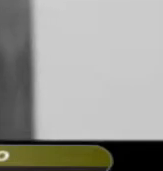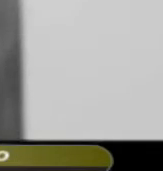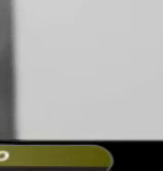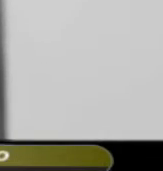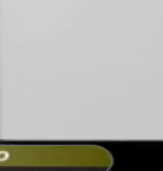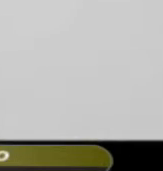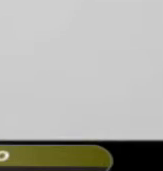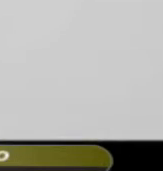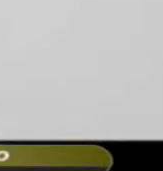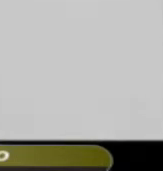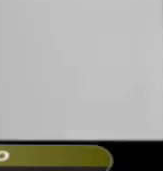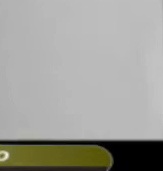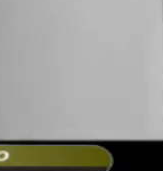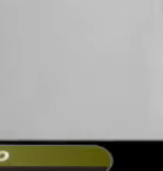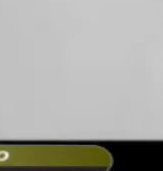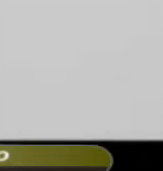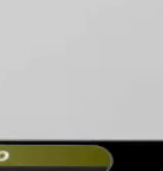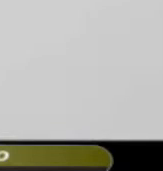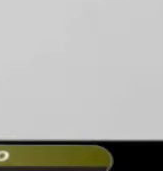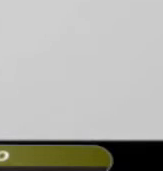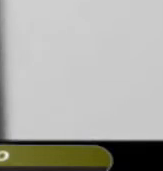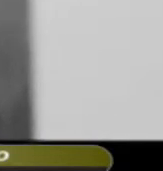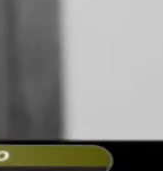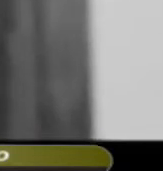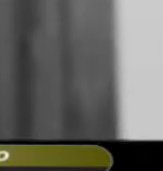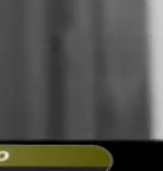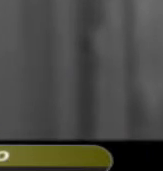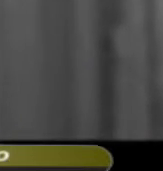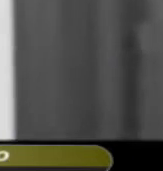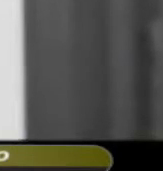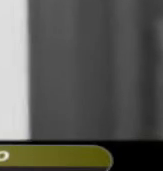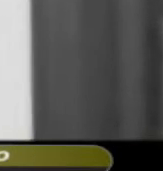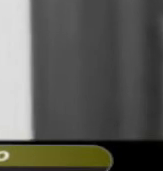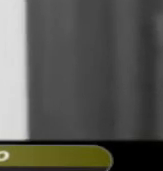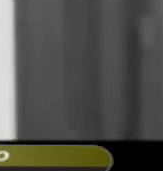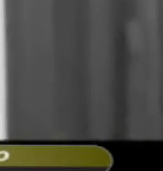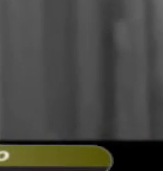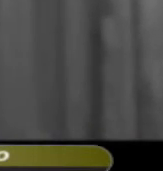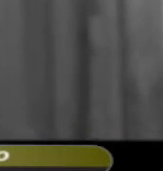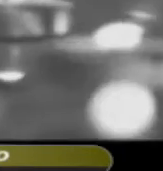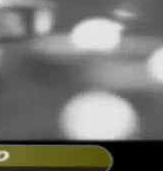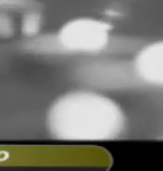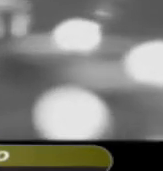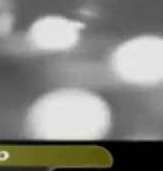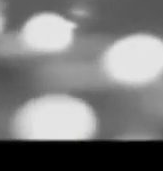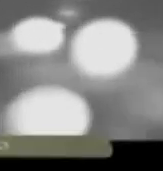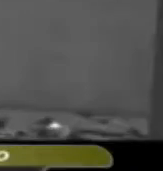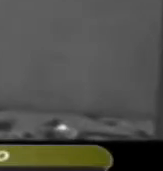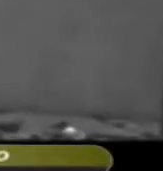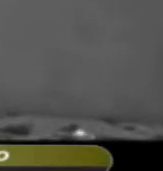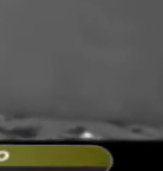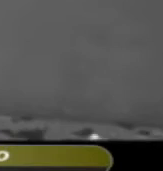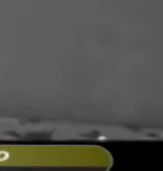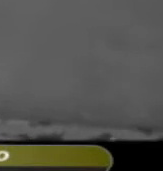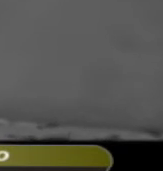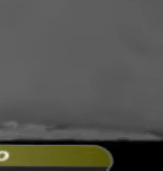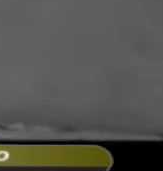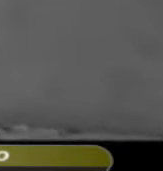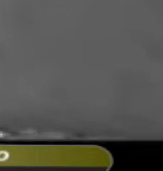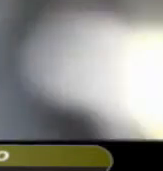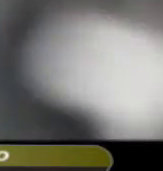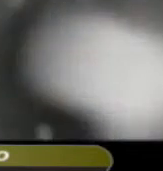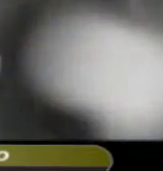Girl, you know me, the movie control it. So whenever you like, we can